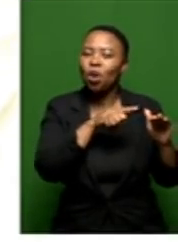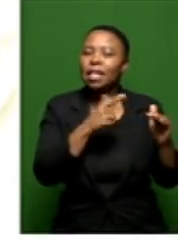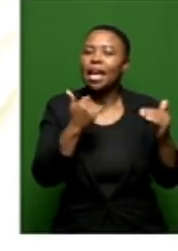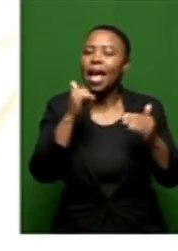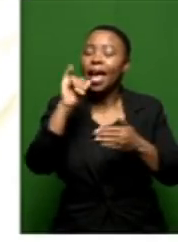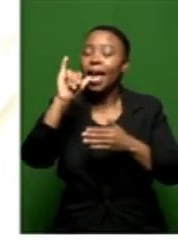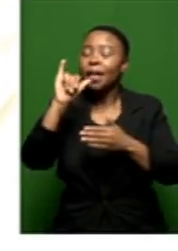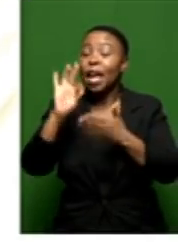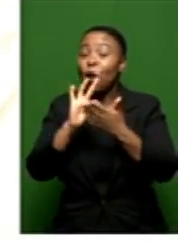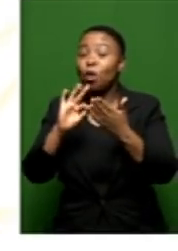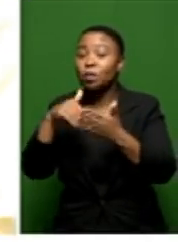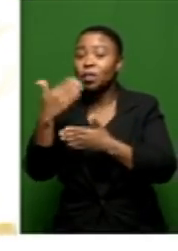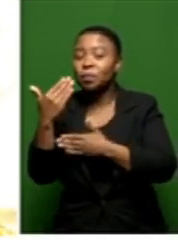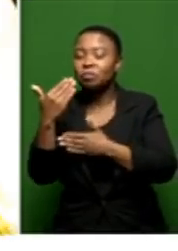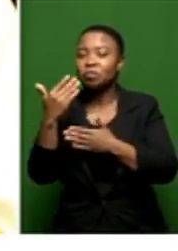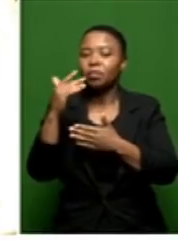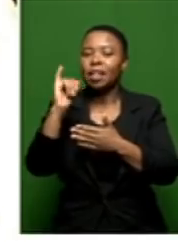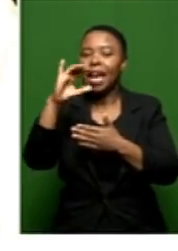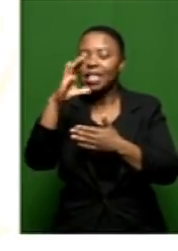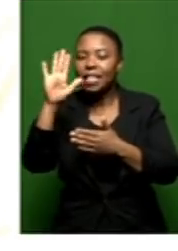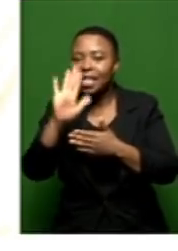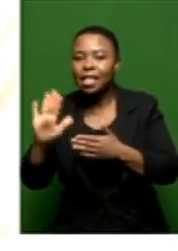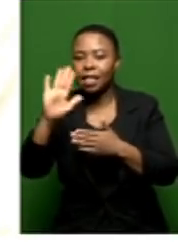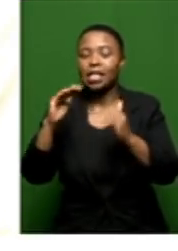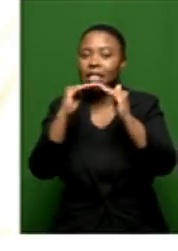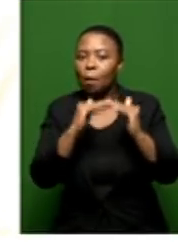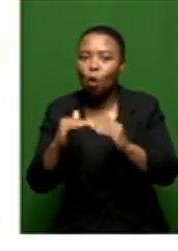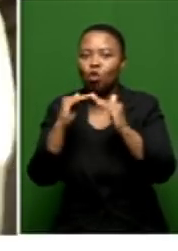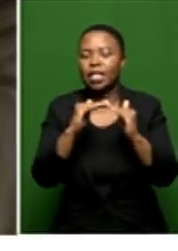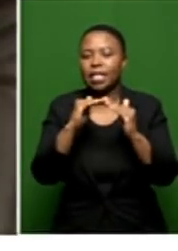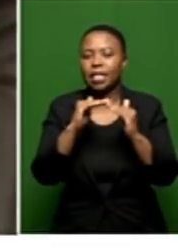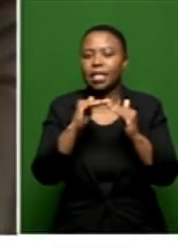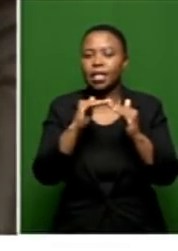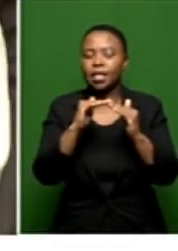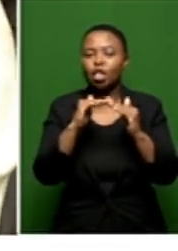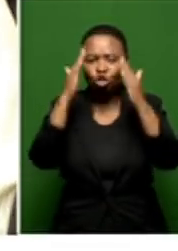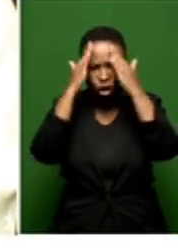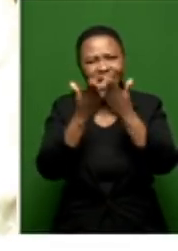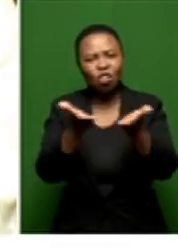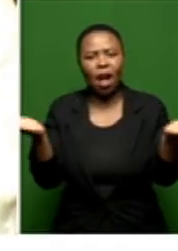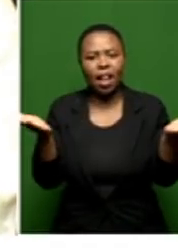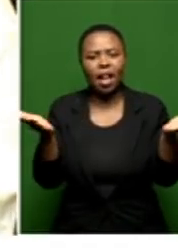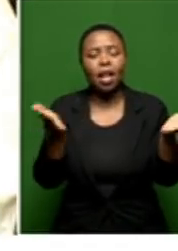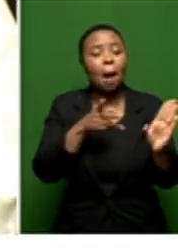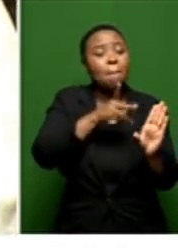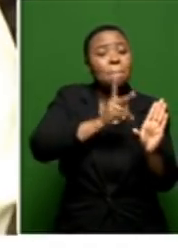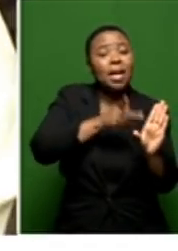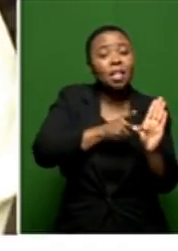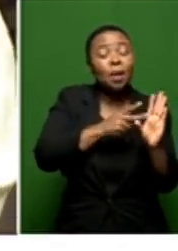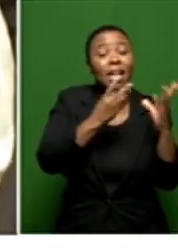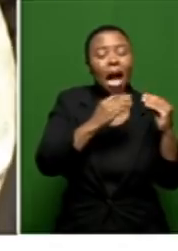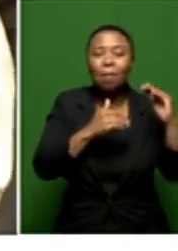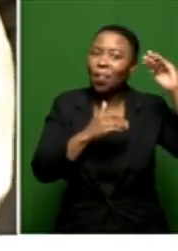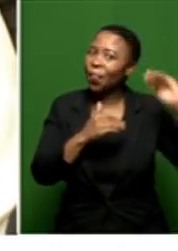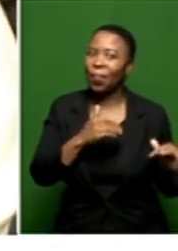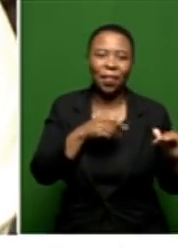electoral democracy and about the state of our democracy in general. With such a low participation rate,